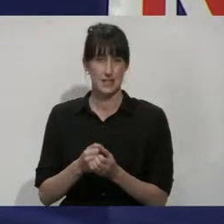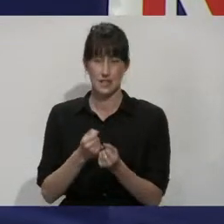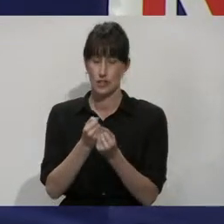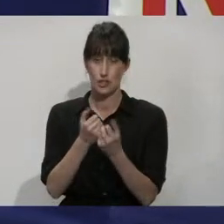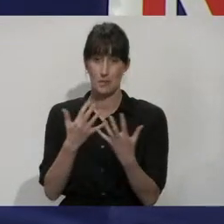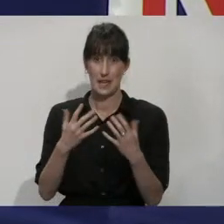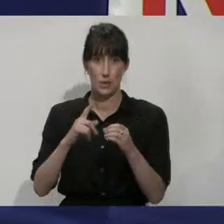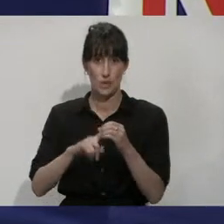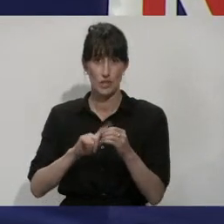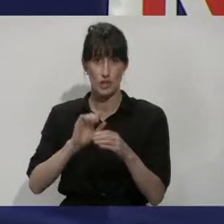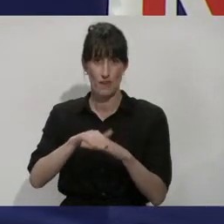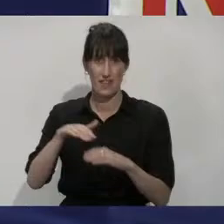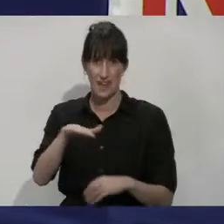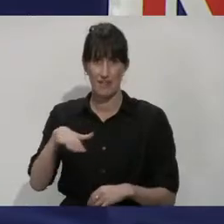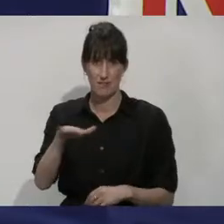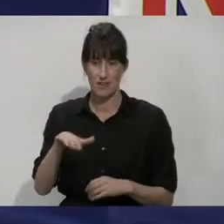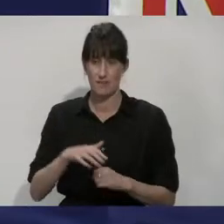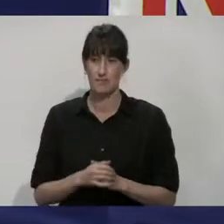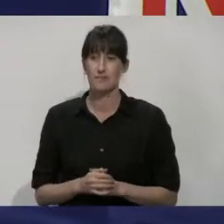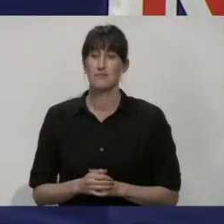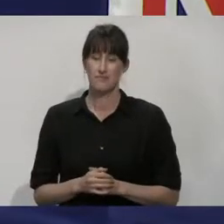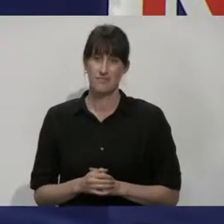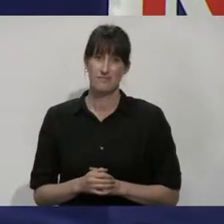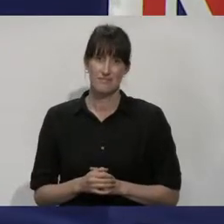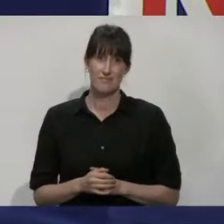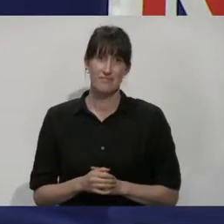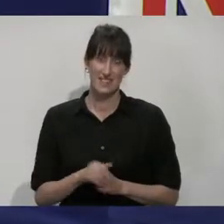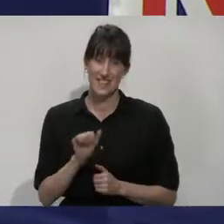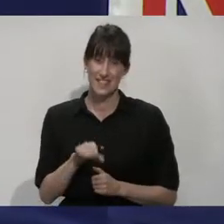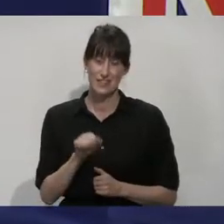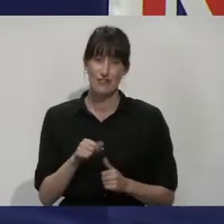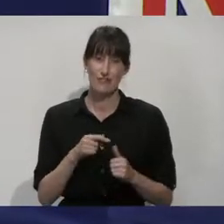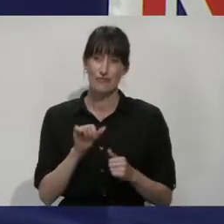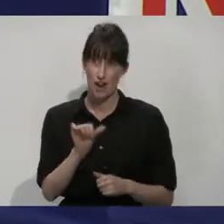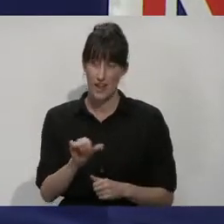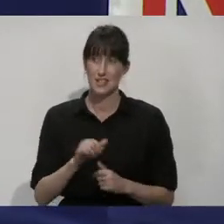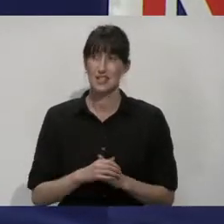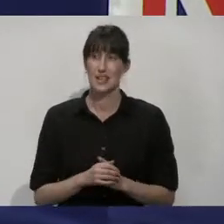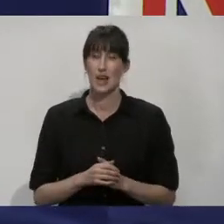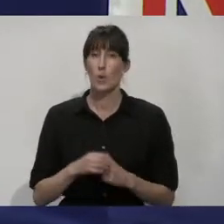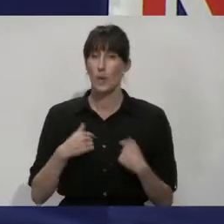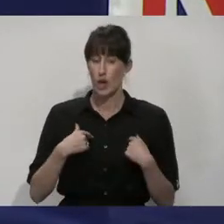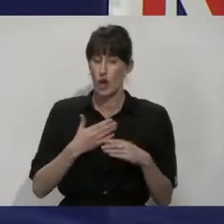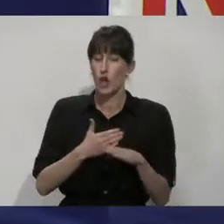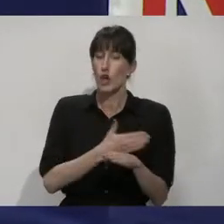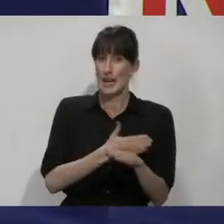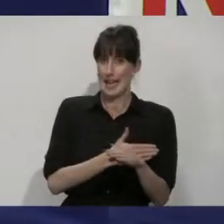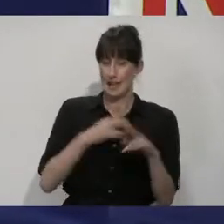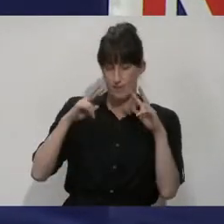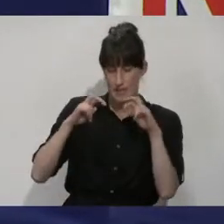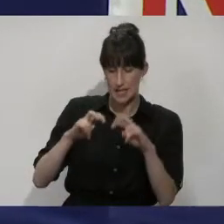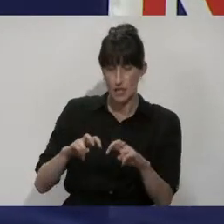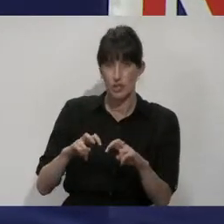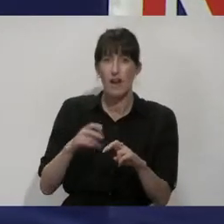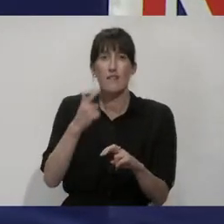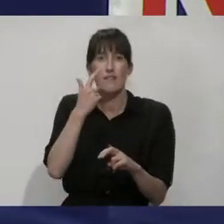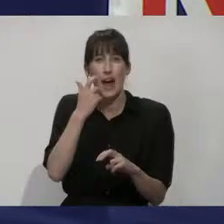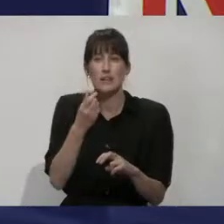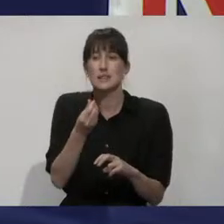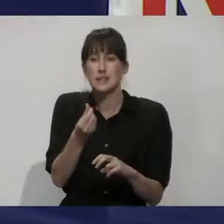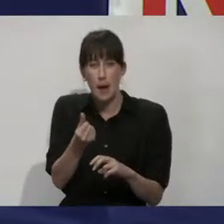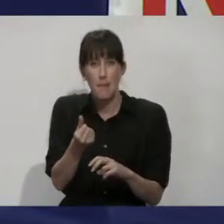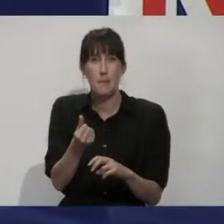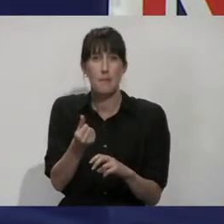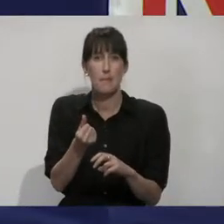of that transmission that we don't know about. Yes, you're right, and that's why it's early in the investigation. They have identified a small number of